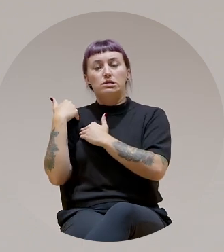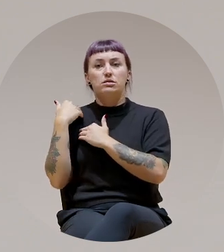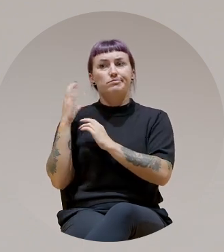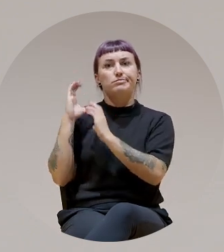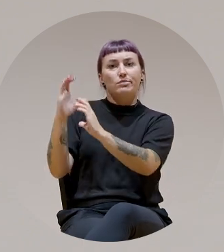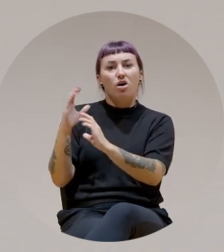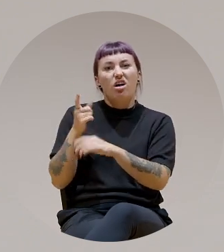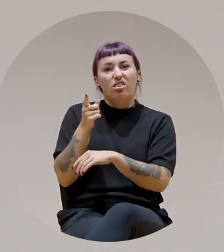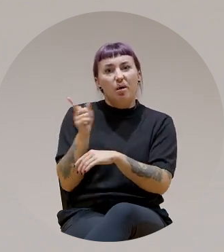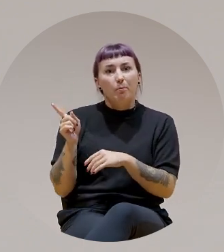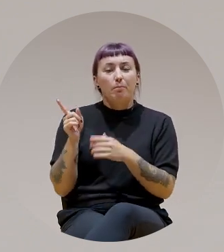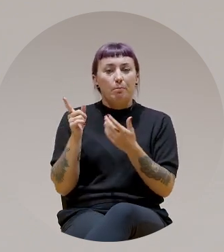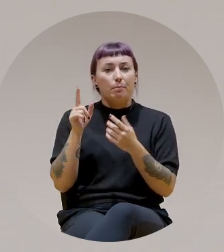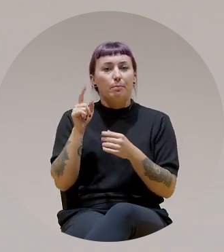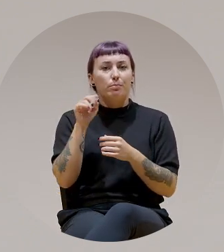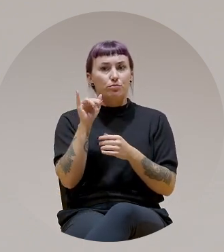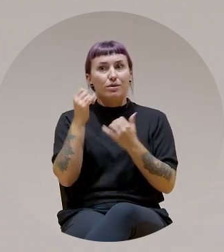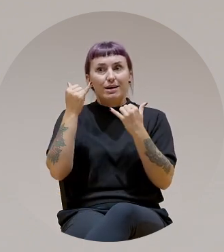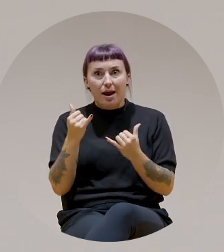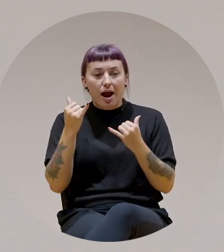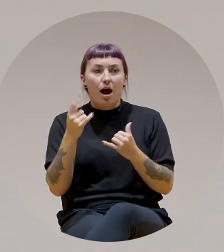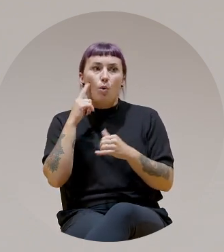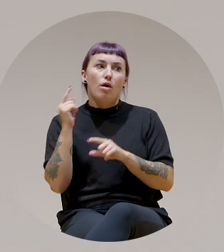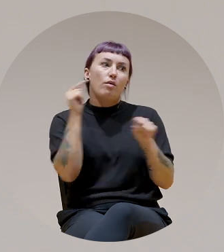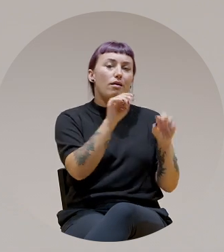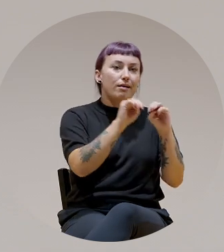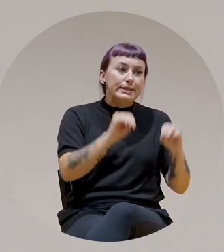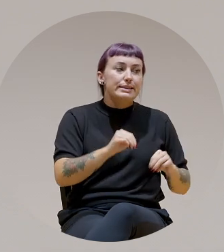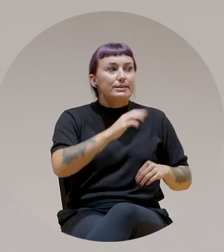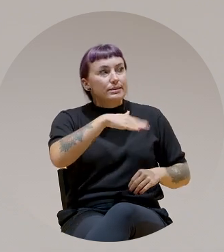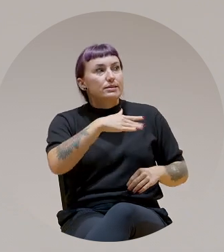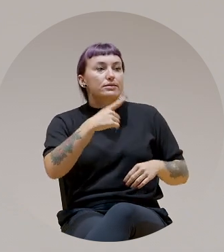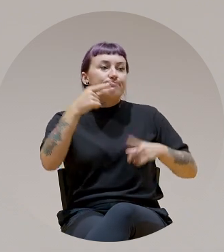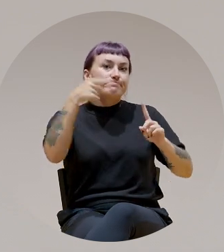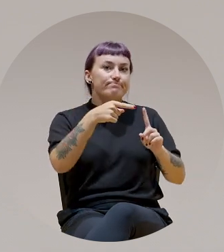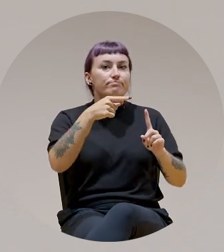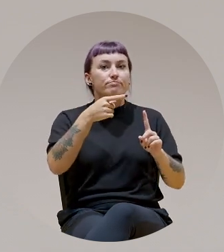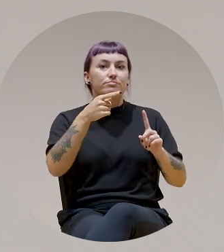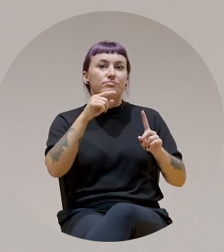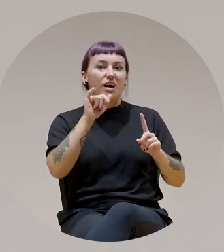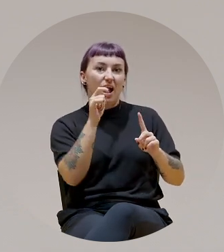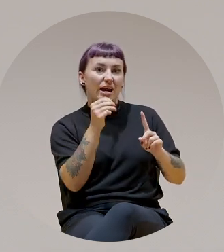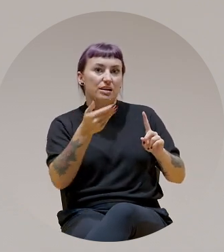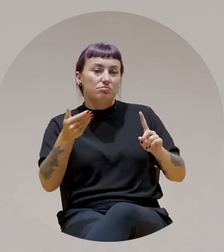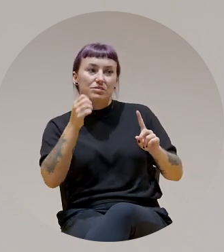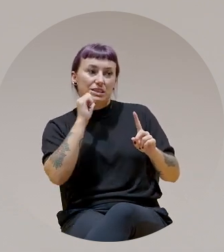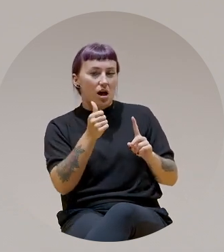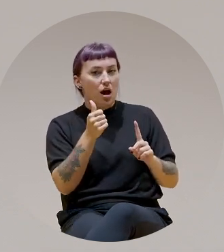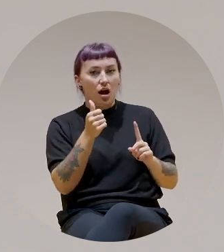them, on the tribes, because they have to now go to museums and say, hey, this item might not